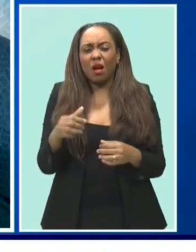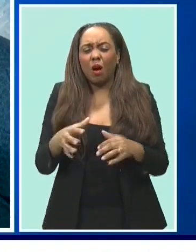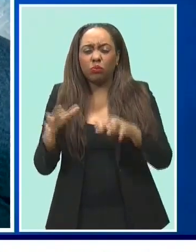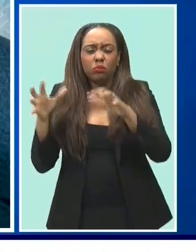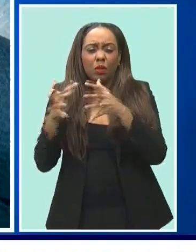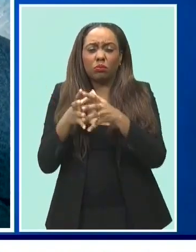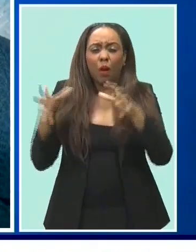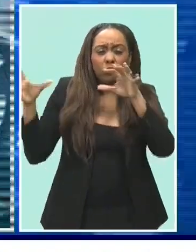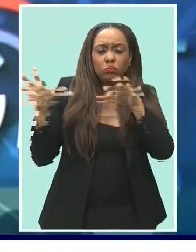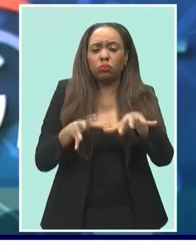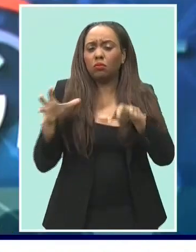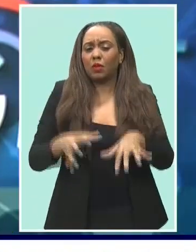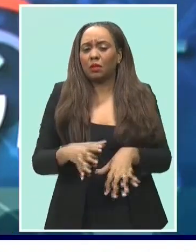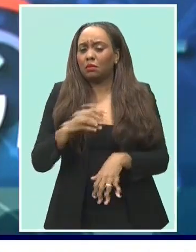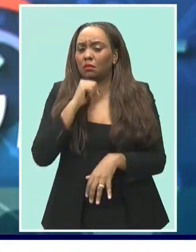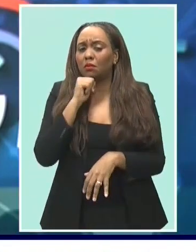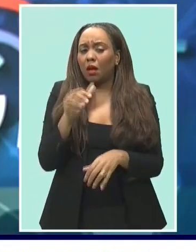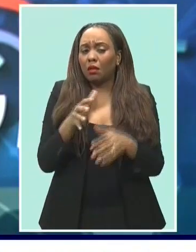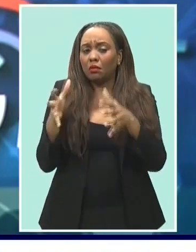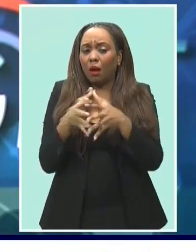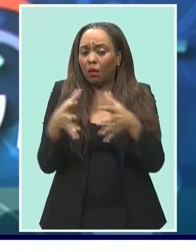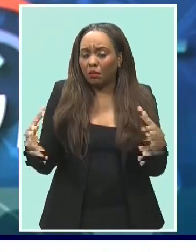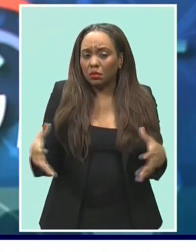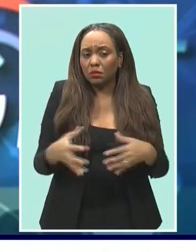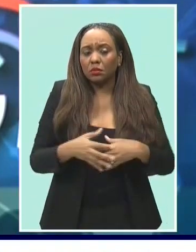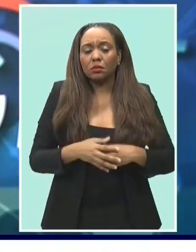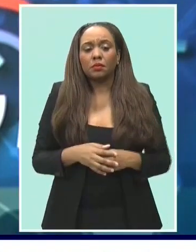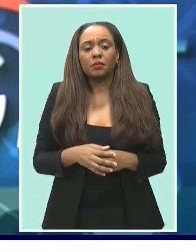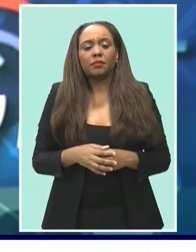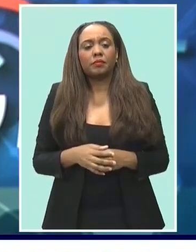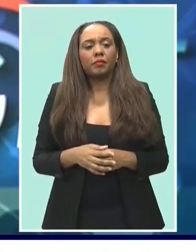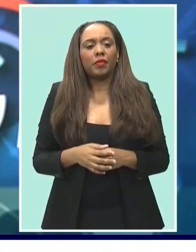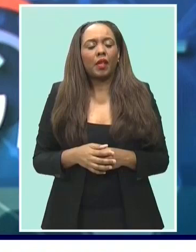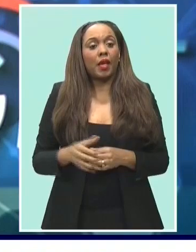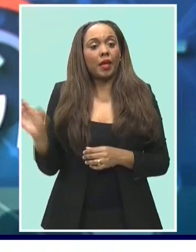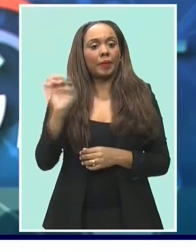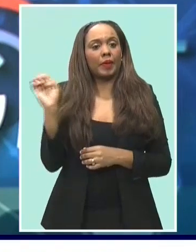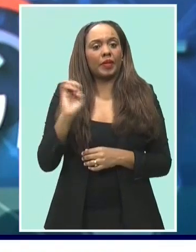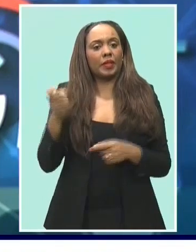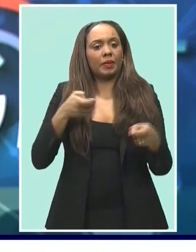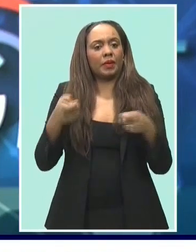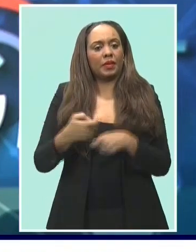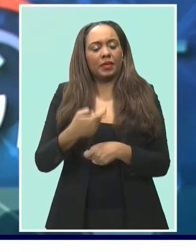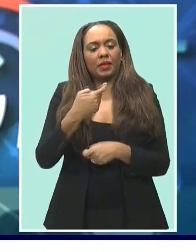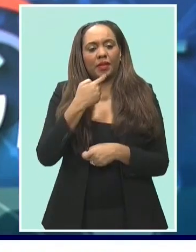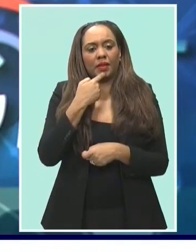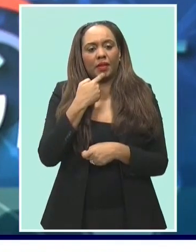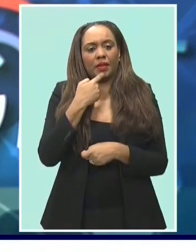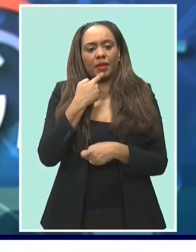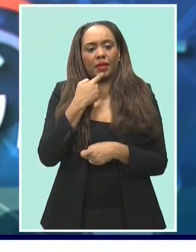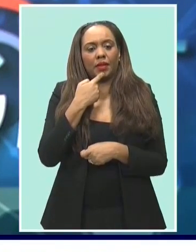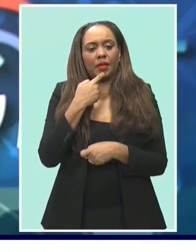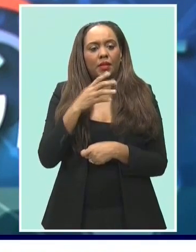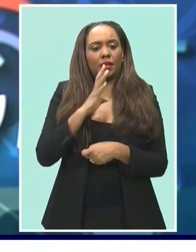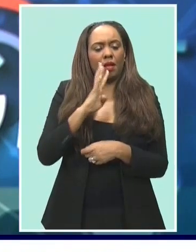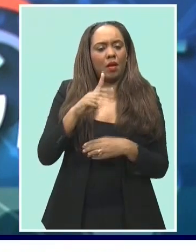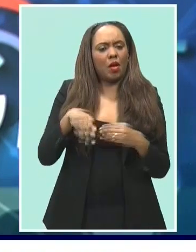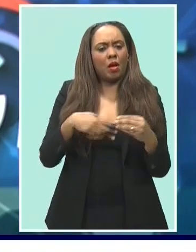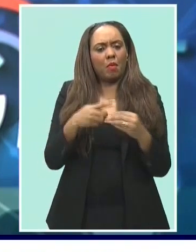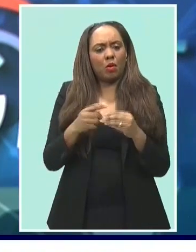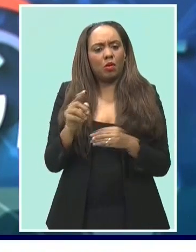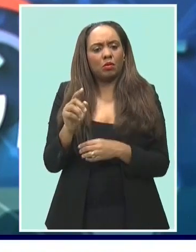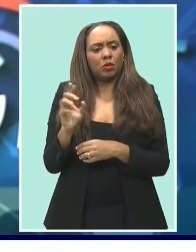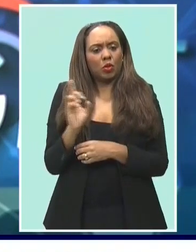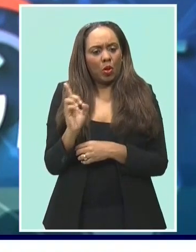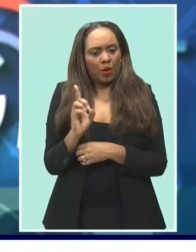that we had. Emergency management officials received reports of several incidents during the passage of Tropical Storm